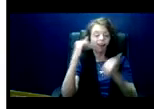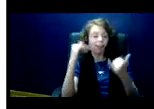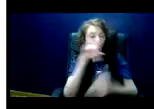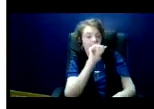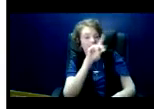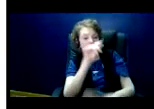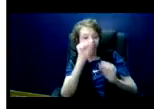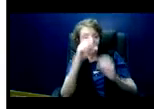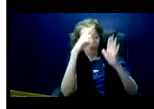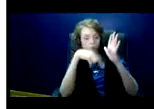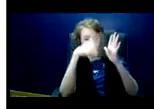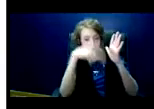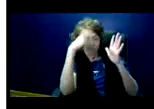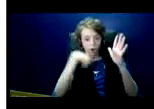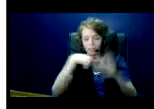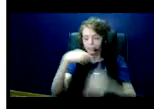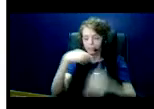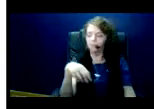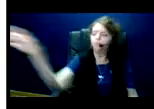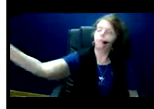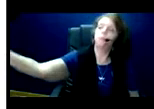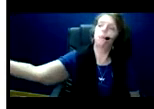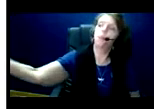the items on the Collab Pact for us?